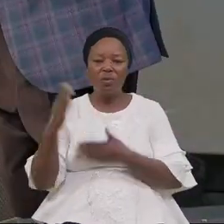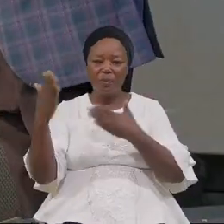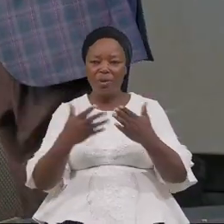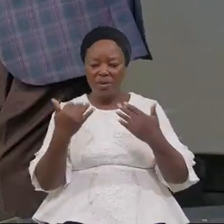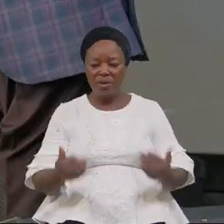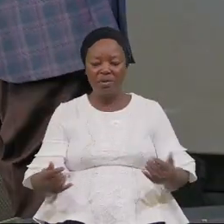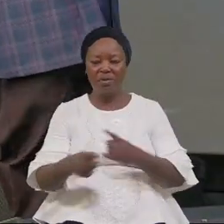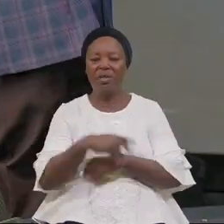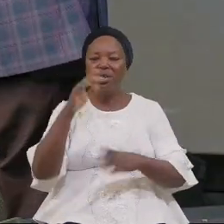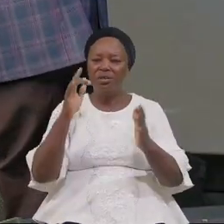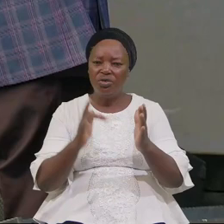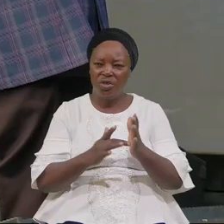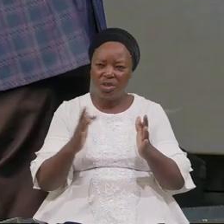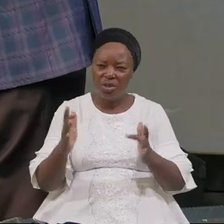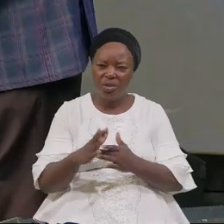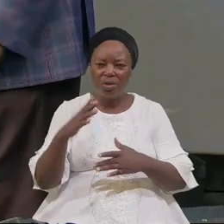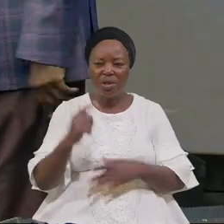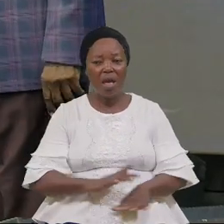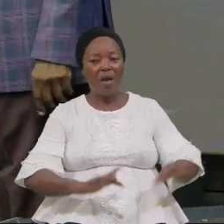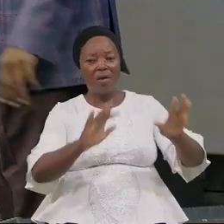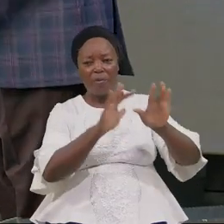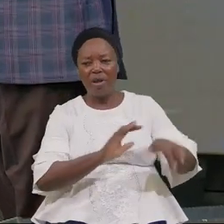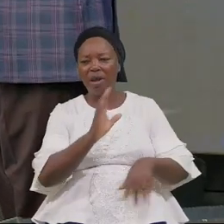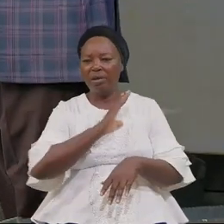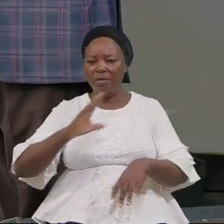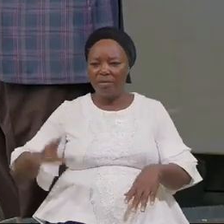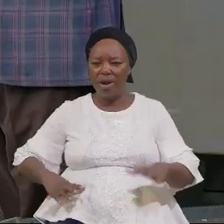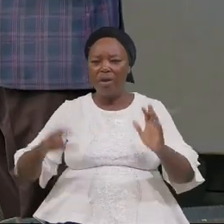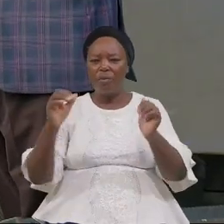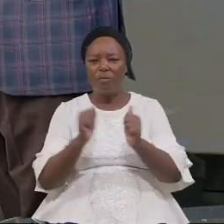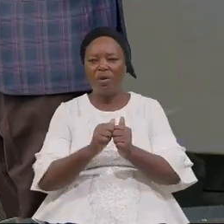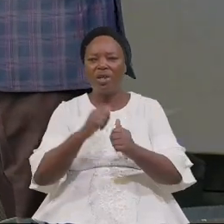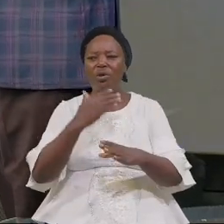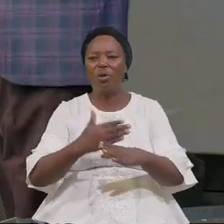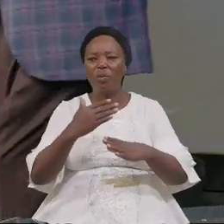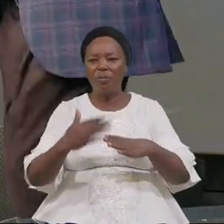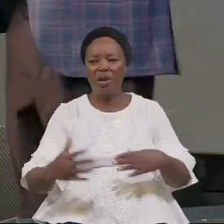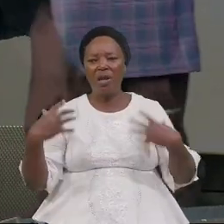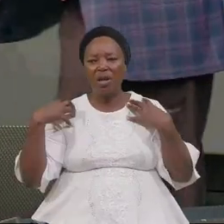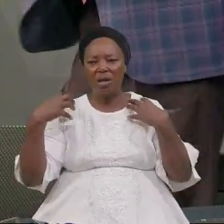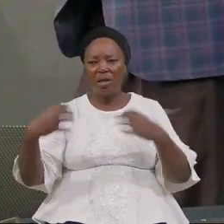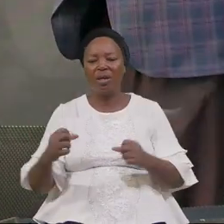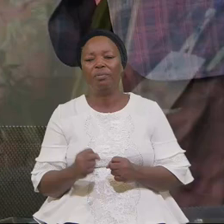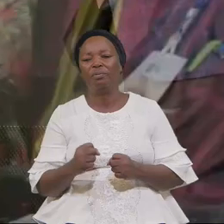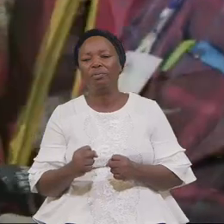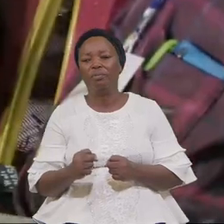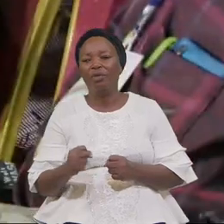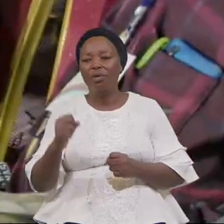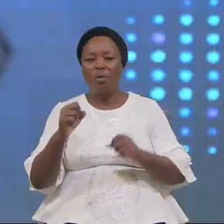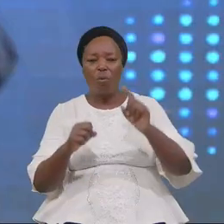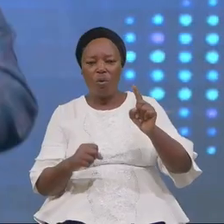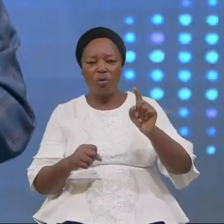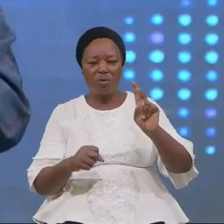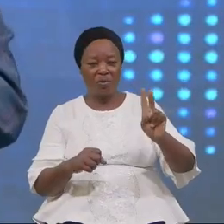Jesus, the compassionate Christ with complete cure. 1, 2, 3.